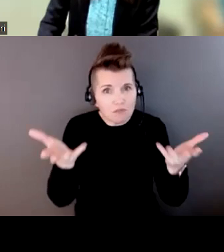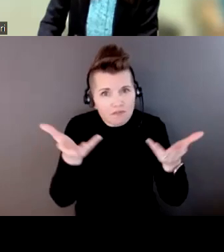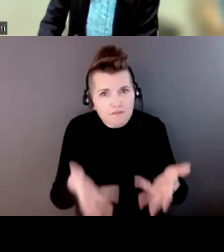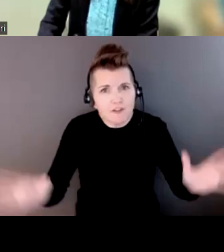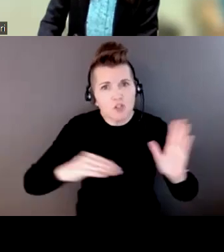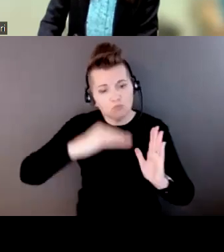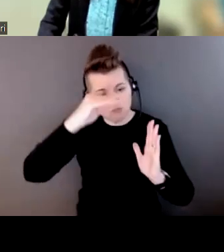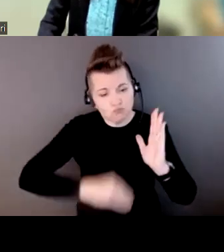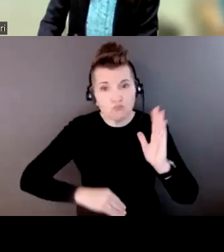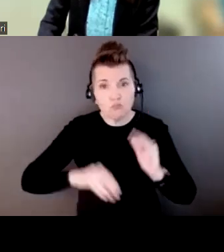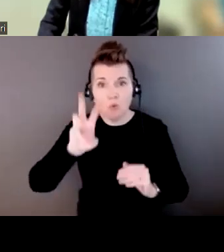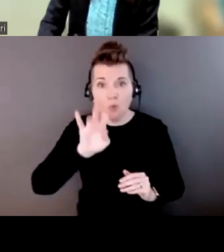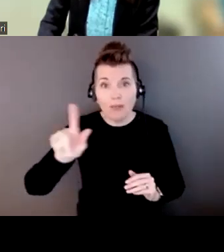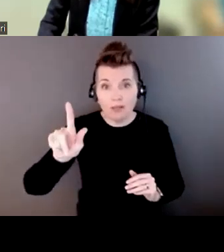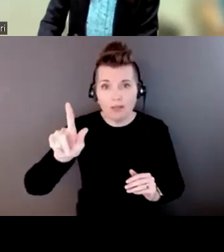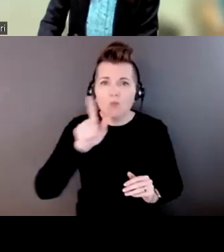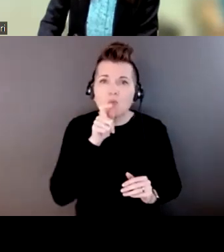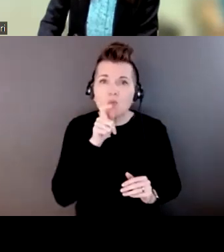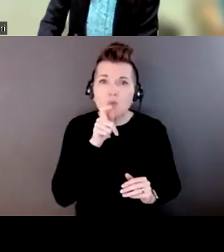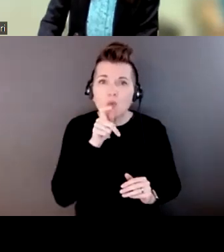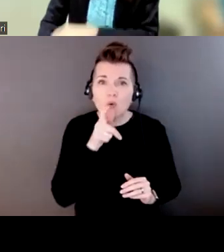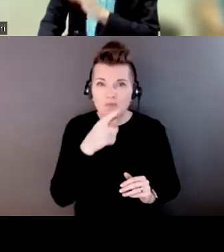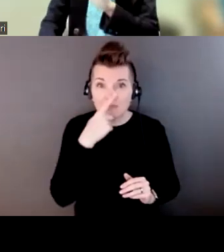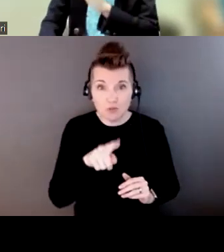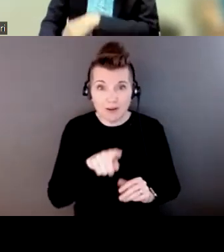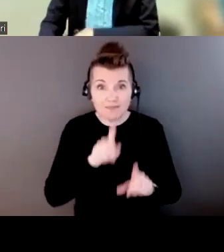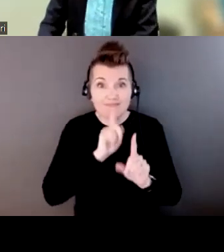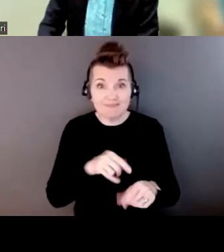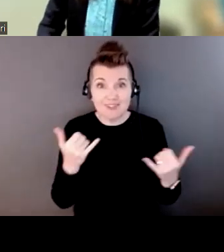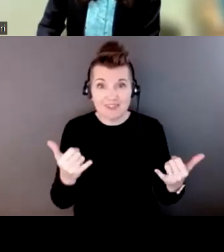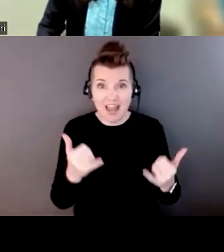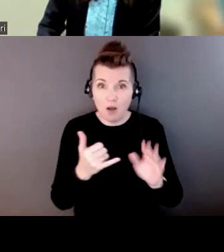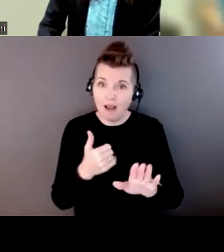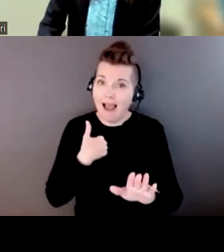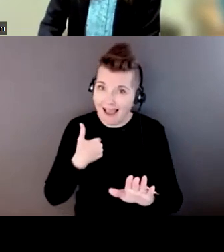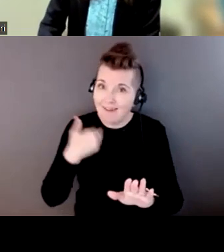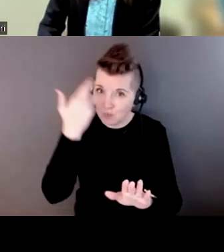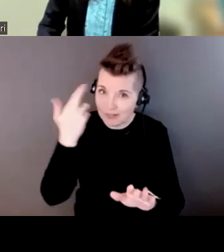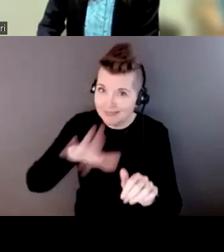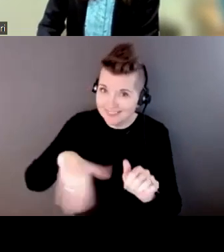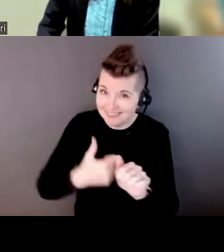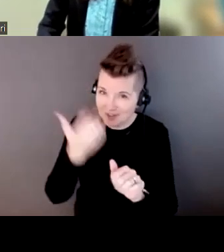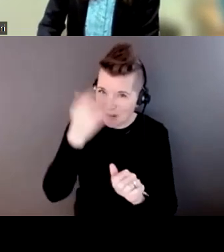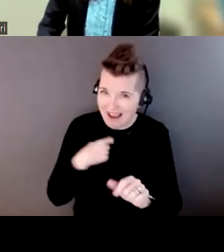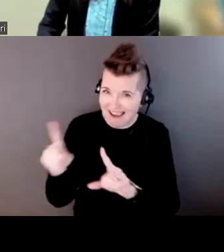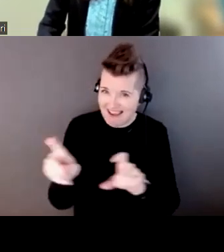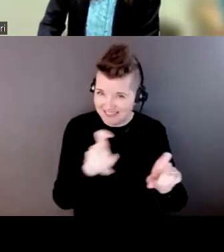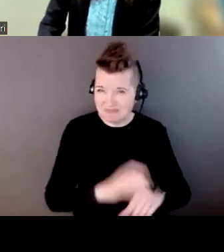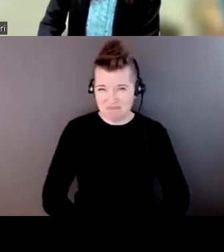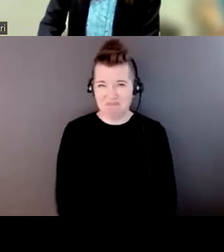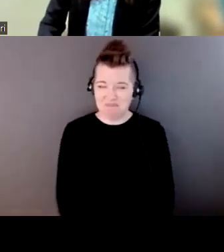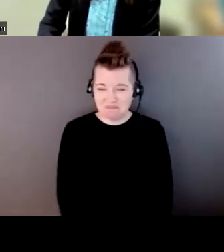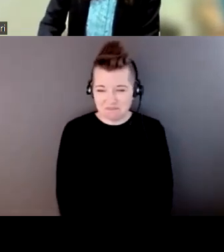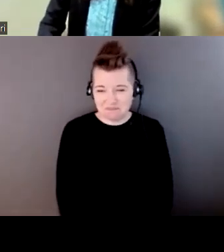really quickly, if you want to answer. And I'm going somewhere with this because we'll get to our last piece of the